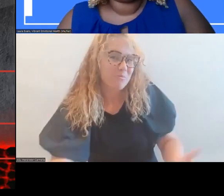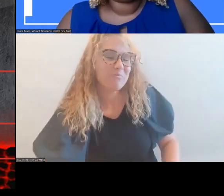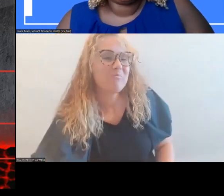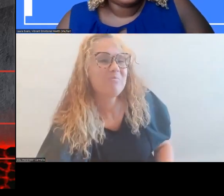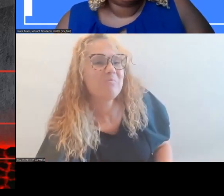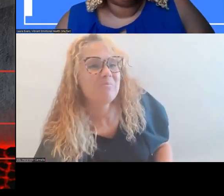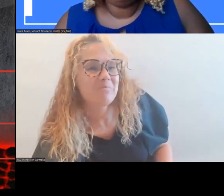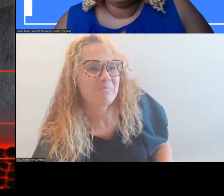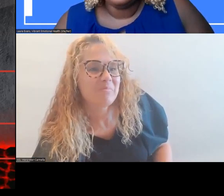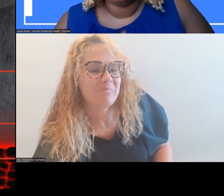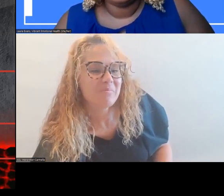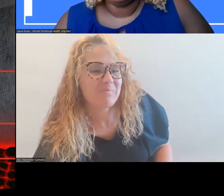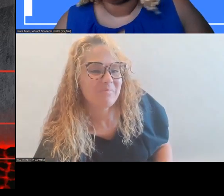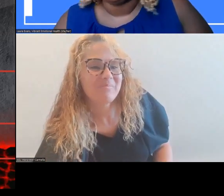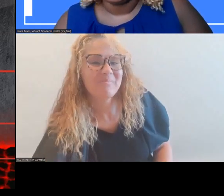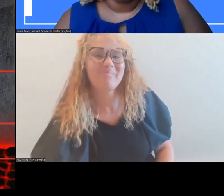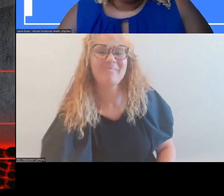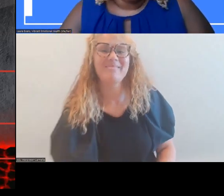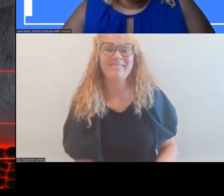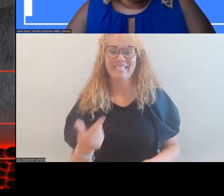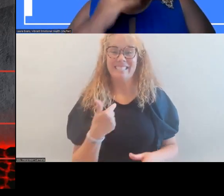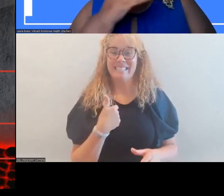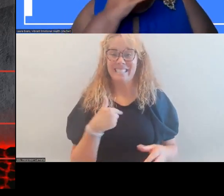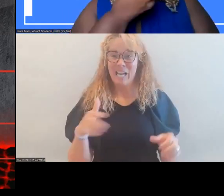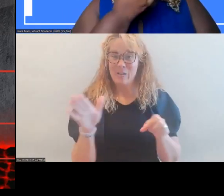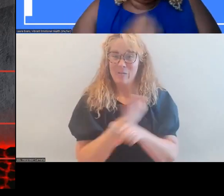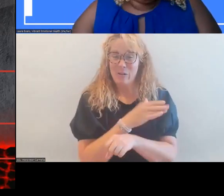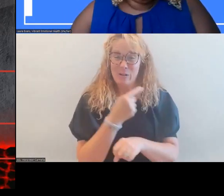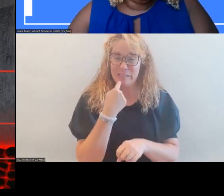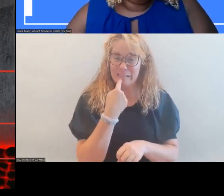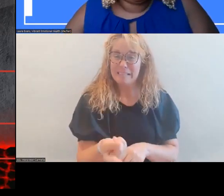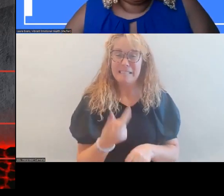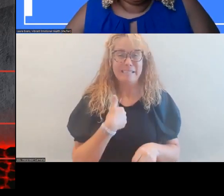Full disclosure, I did not get this correct.